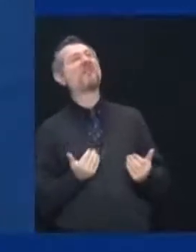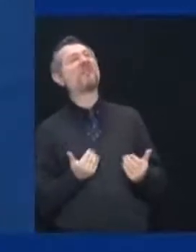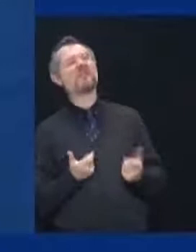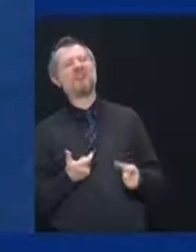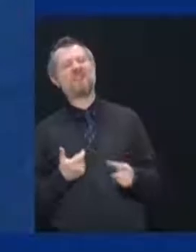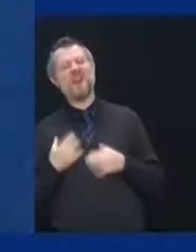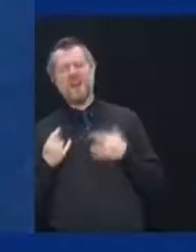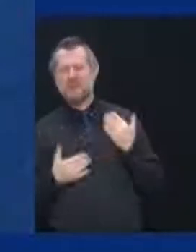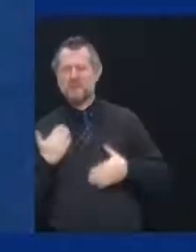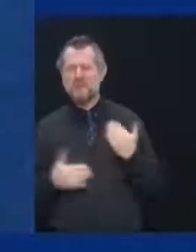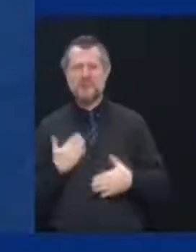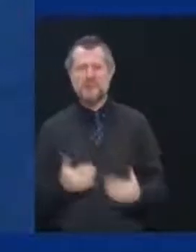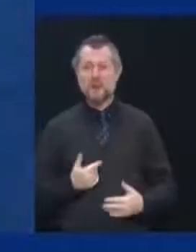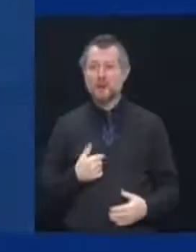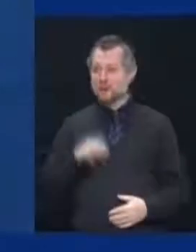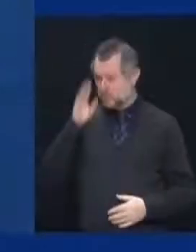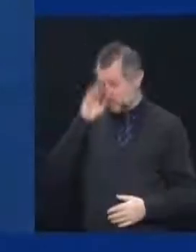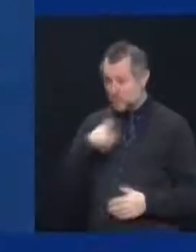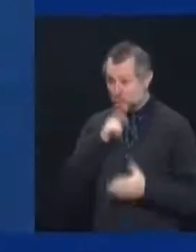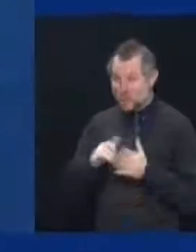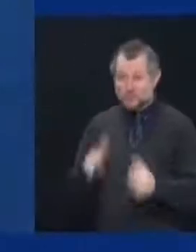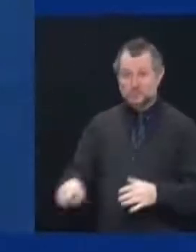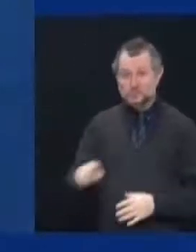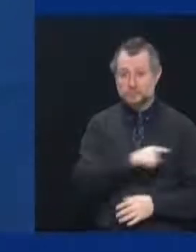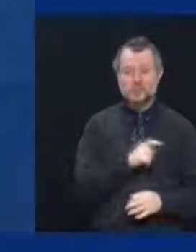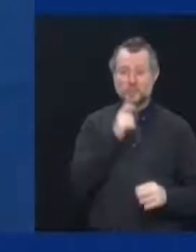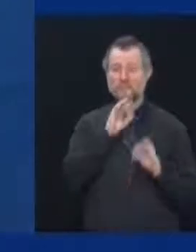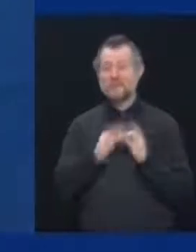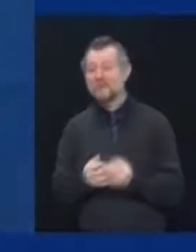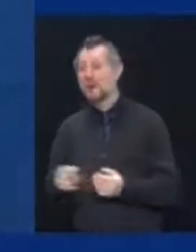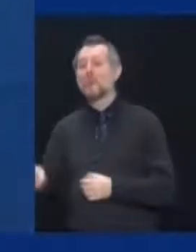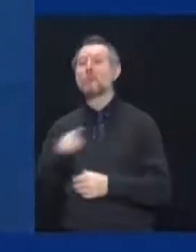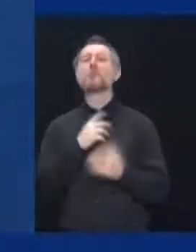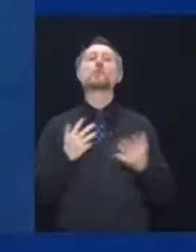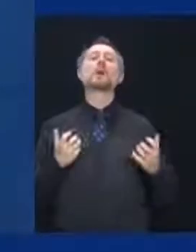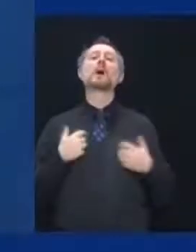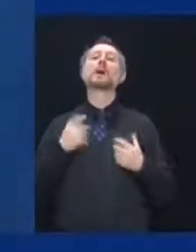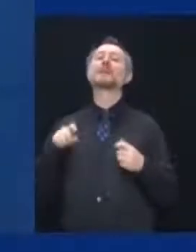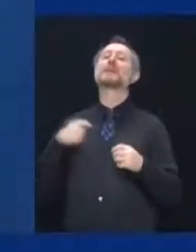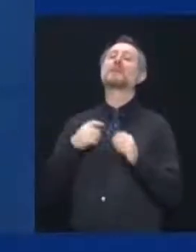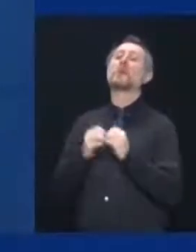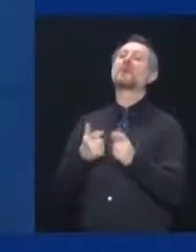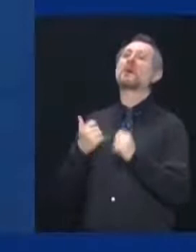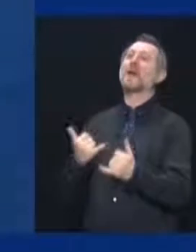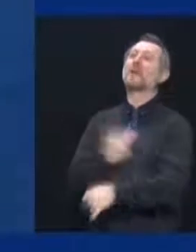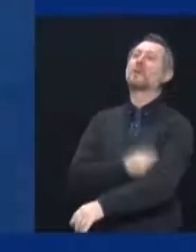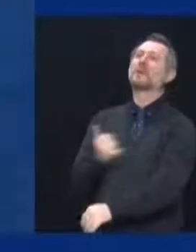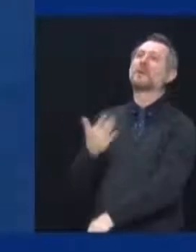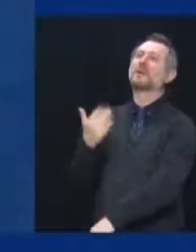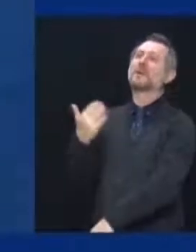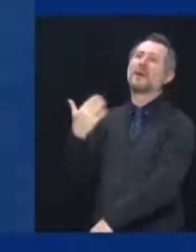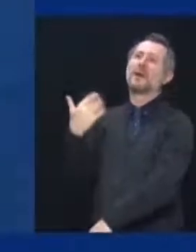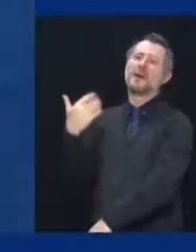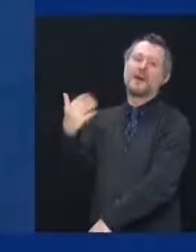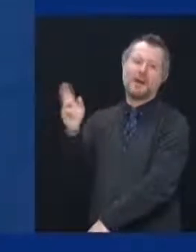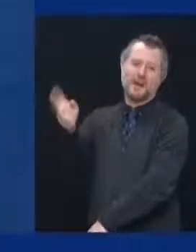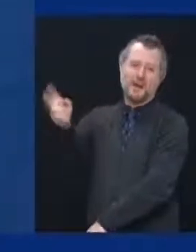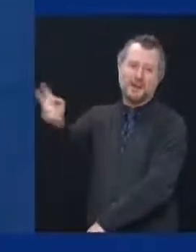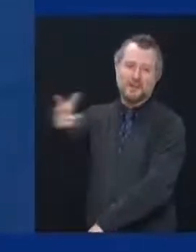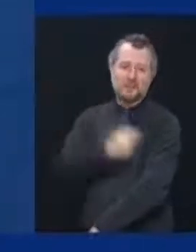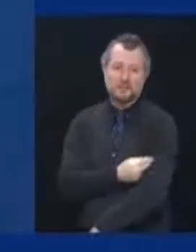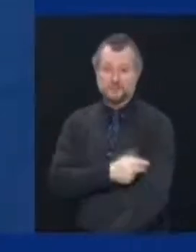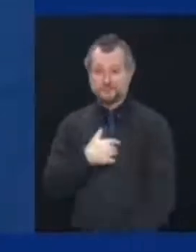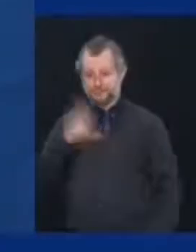person I speak to, every family member I speak to, I want it faster. Good, I get it,